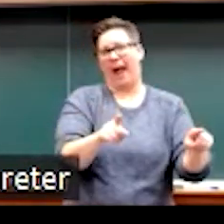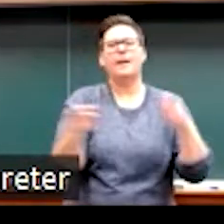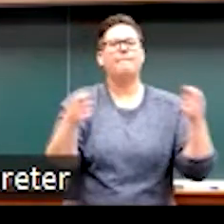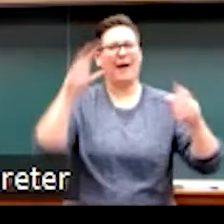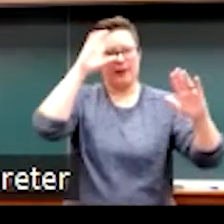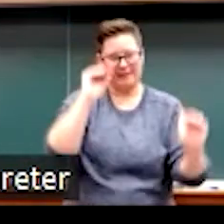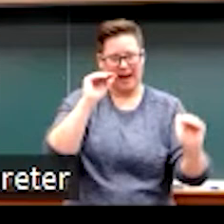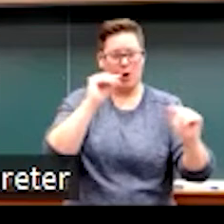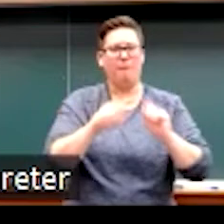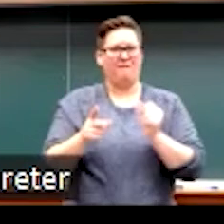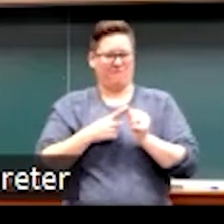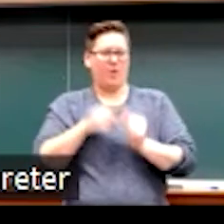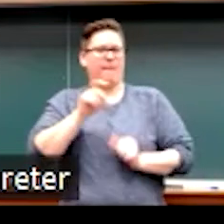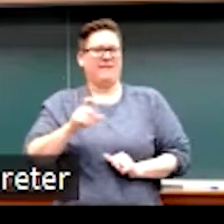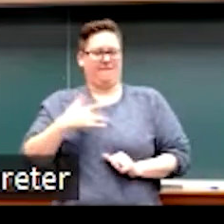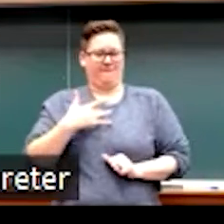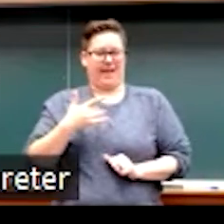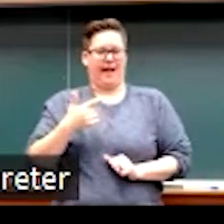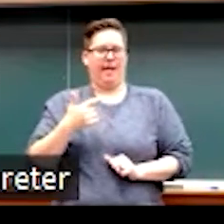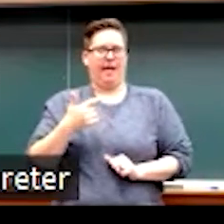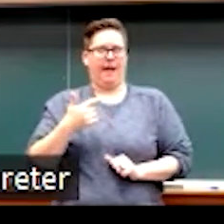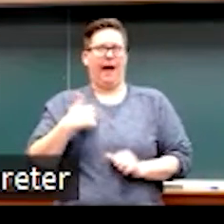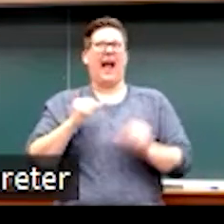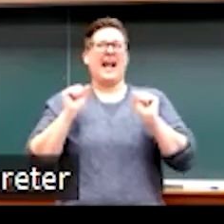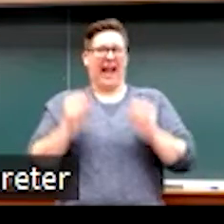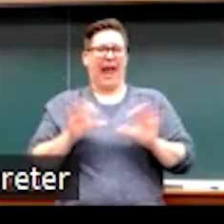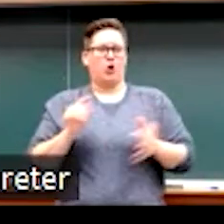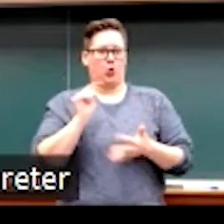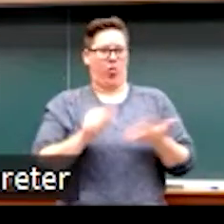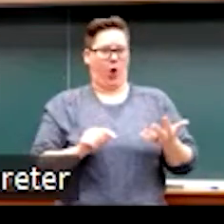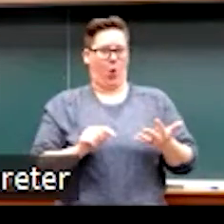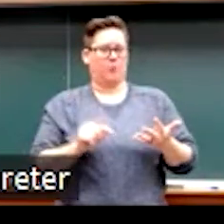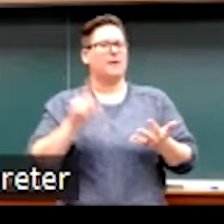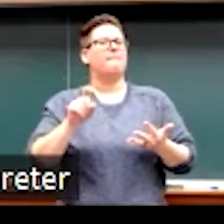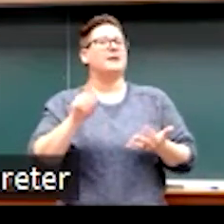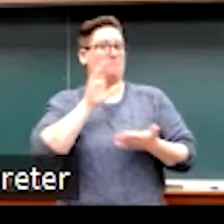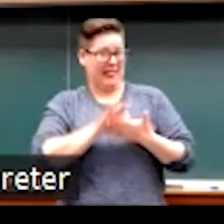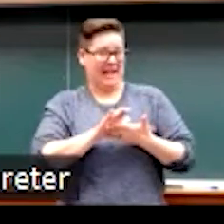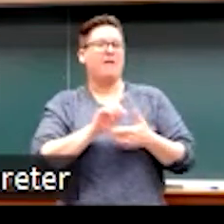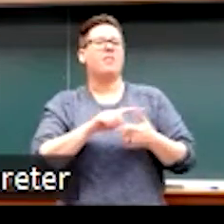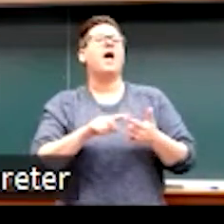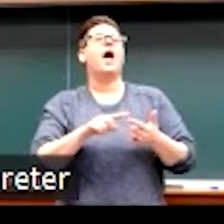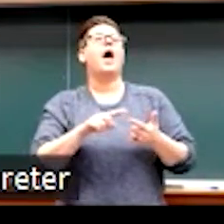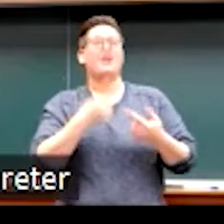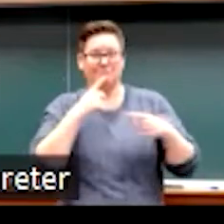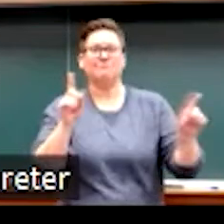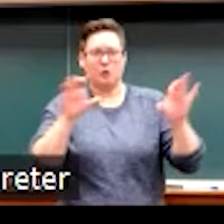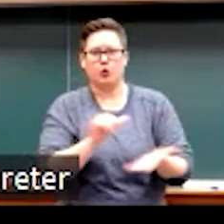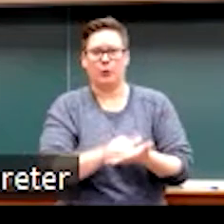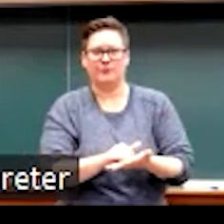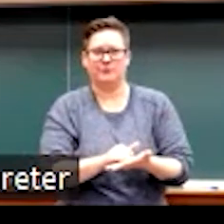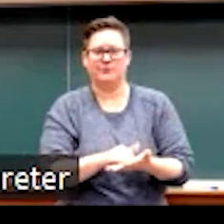there, you have to increase their self-efficacy, their belief that they can execute those behaviors to achieve those expectancy